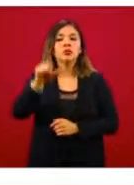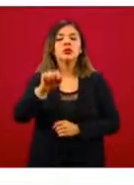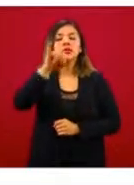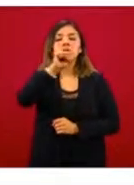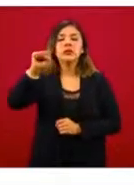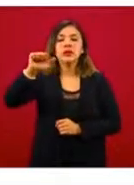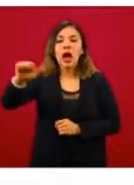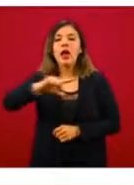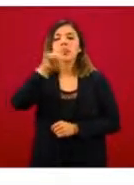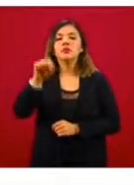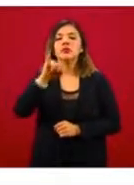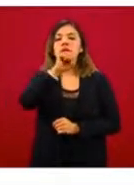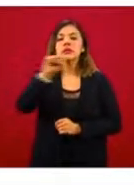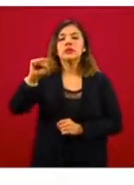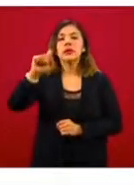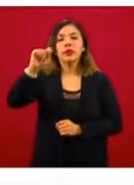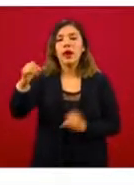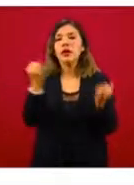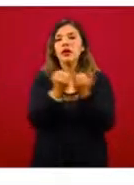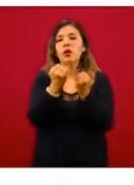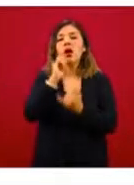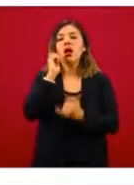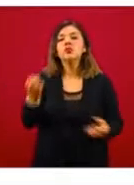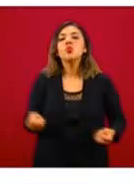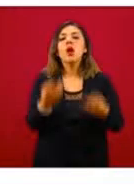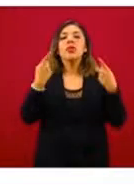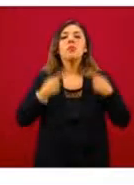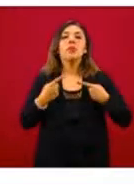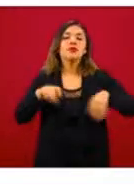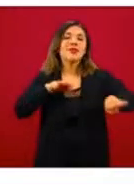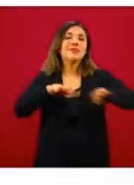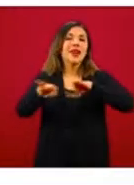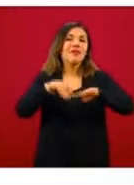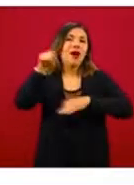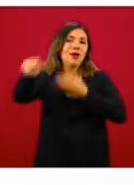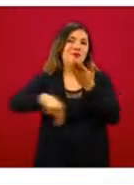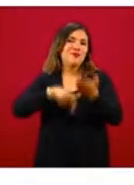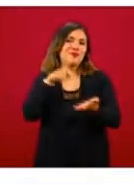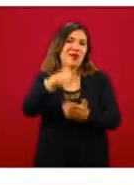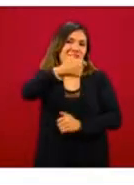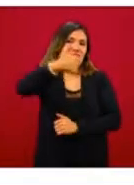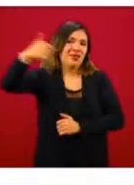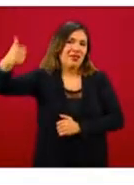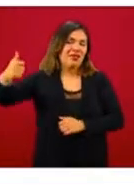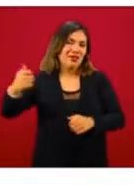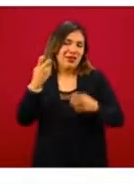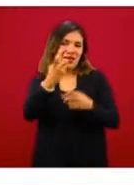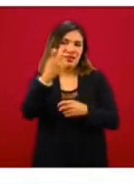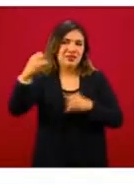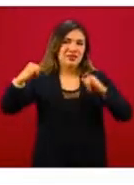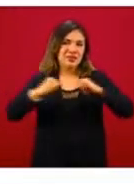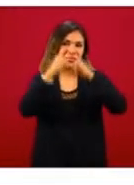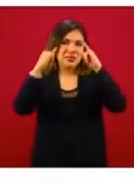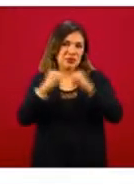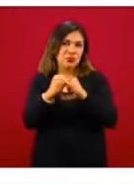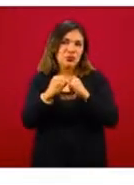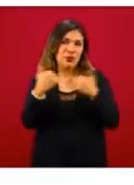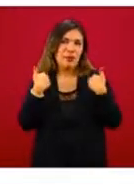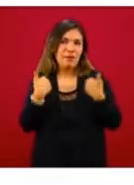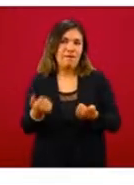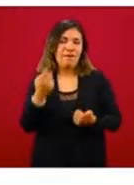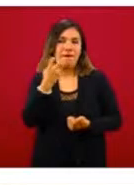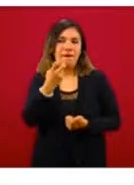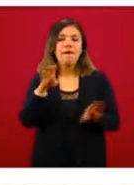Security Institute, followed by other Mexican public healthcare systems. And then we have